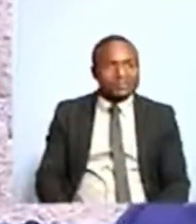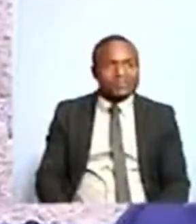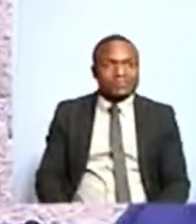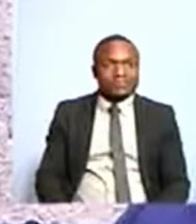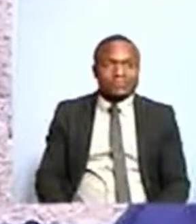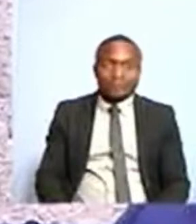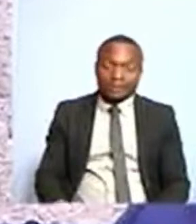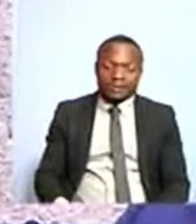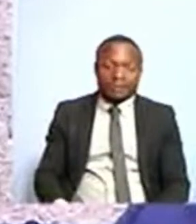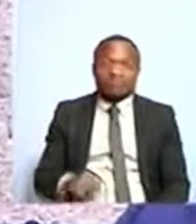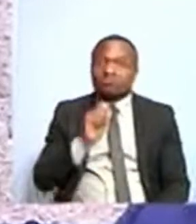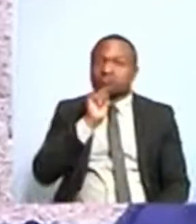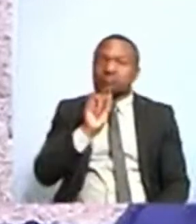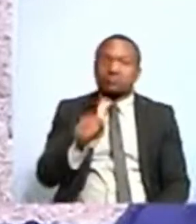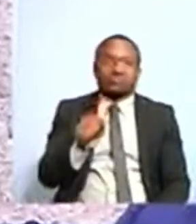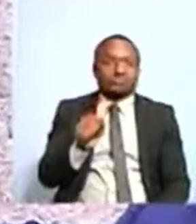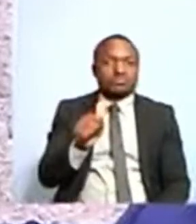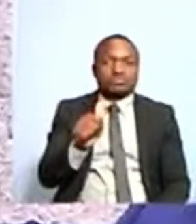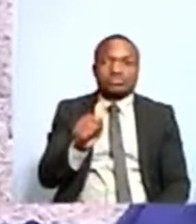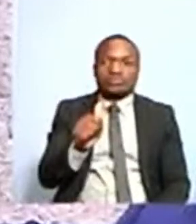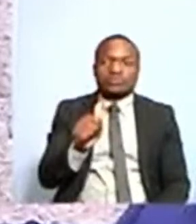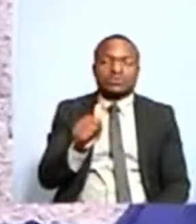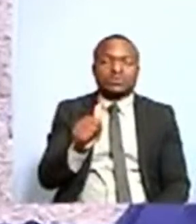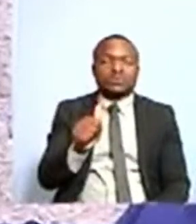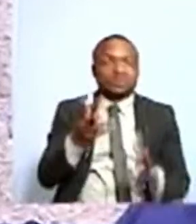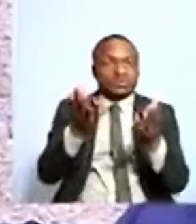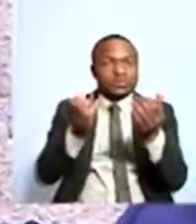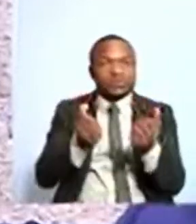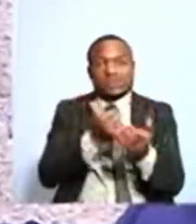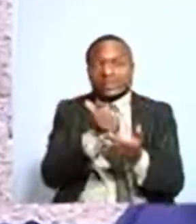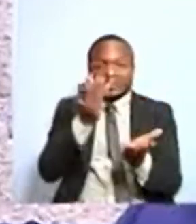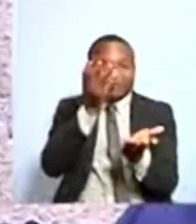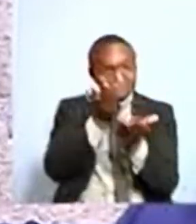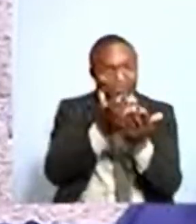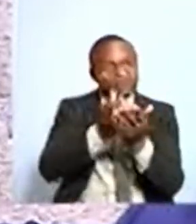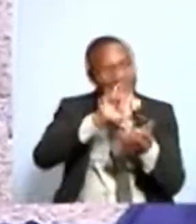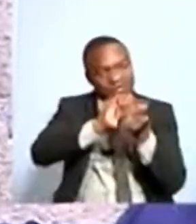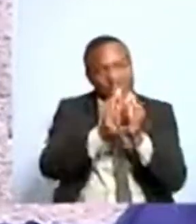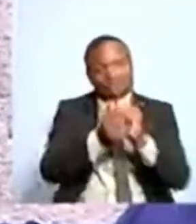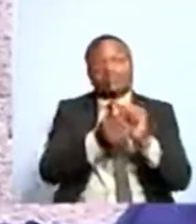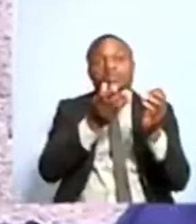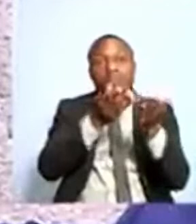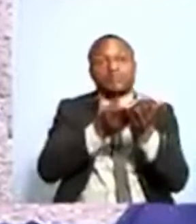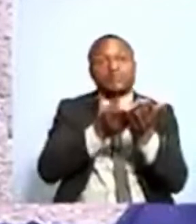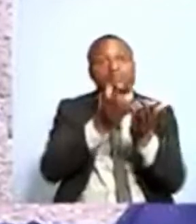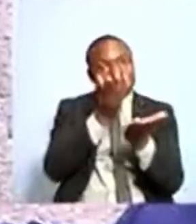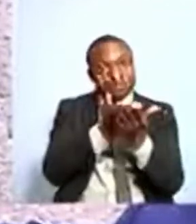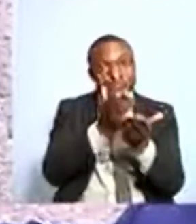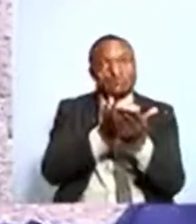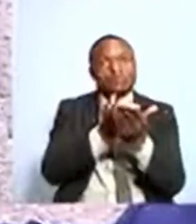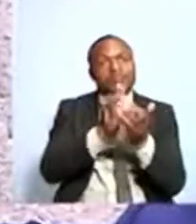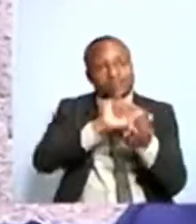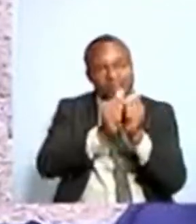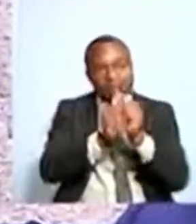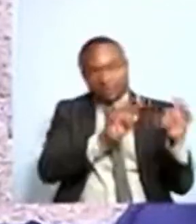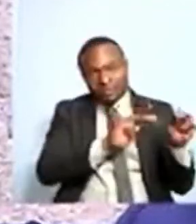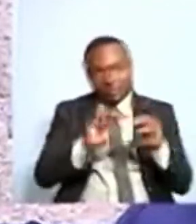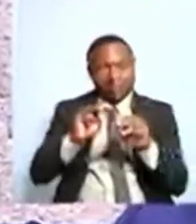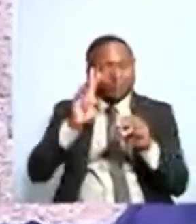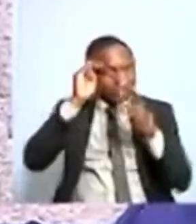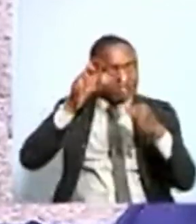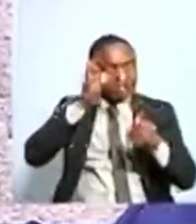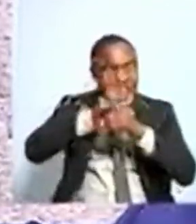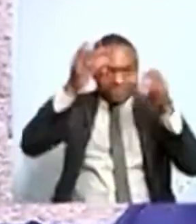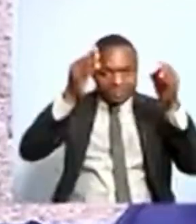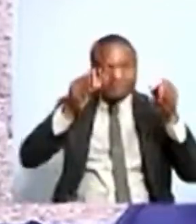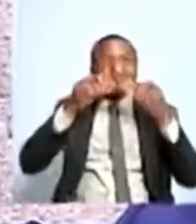we do not entertain any further suggestions to amend these proposed amendments as moved by the Minister of Justice. Thank you very